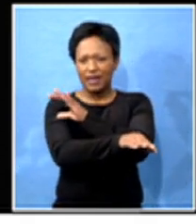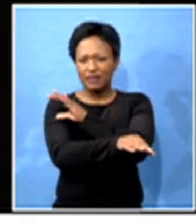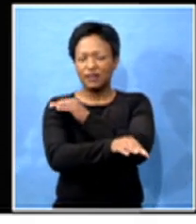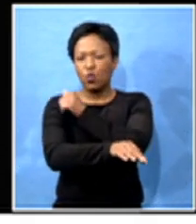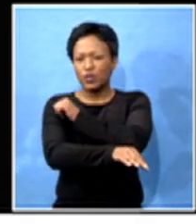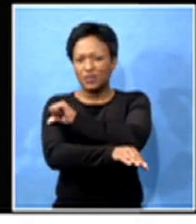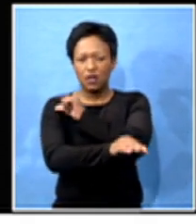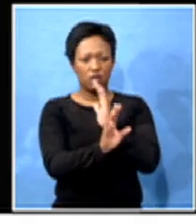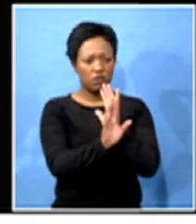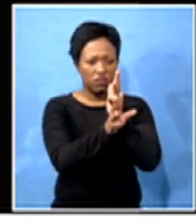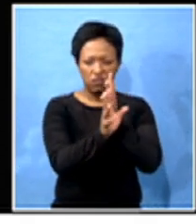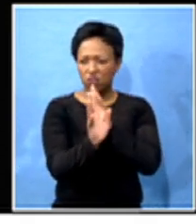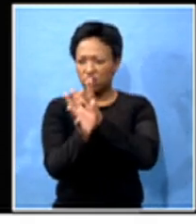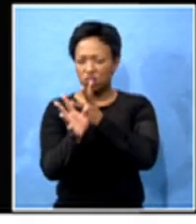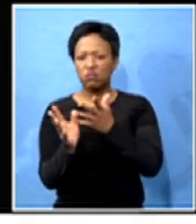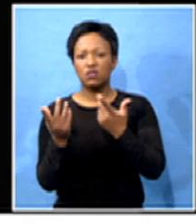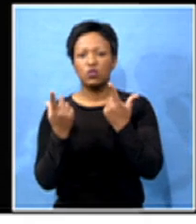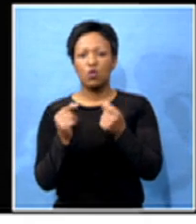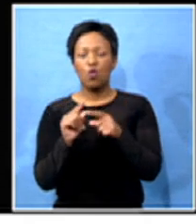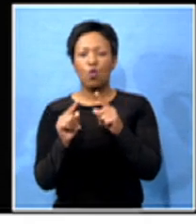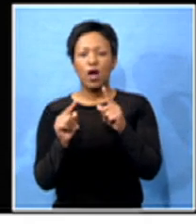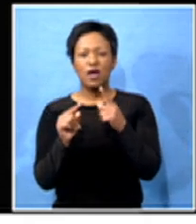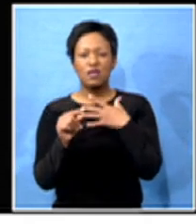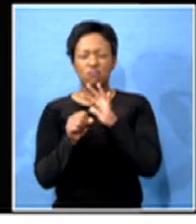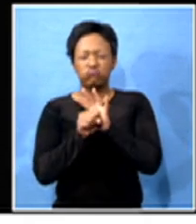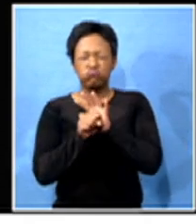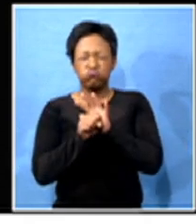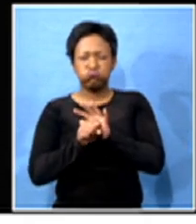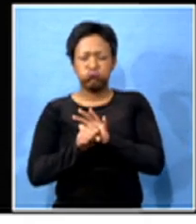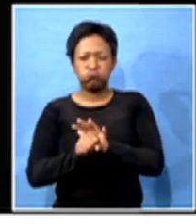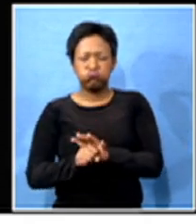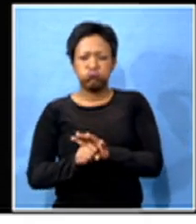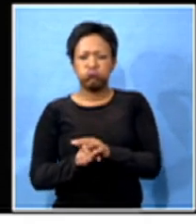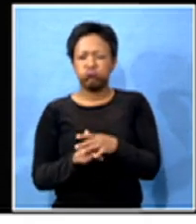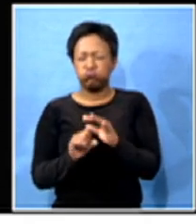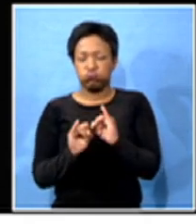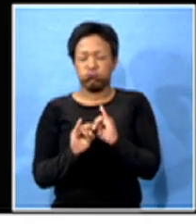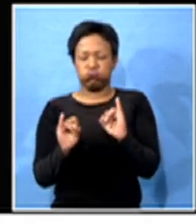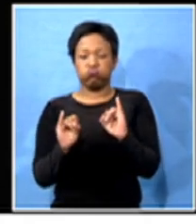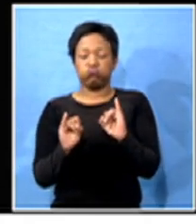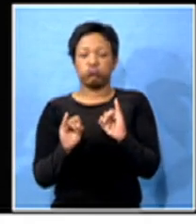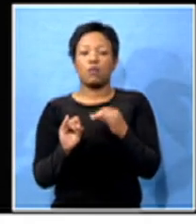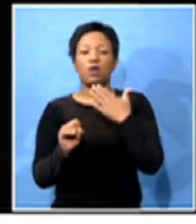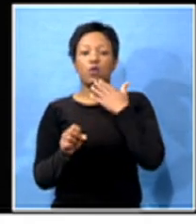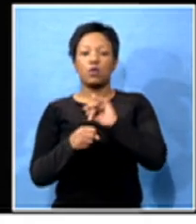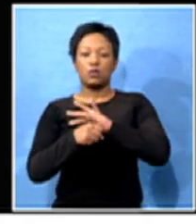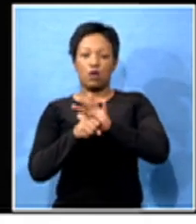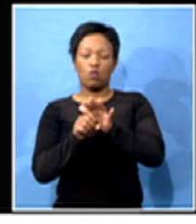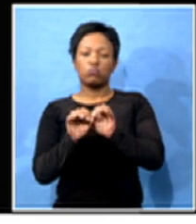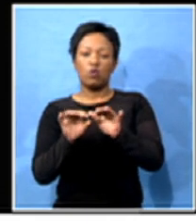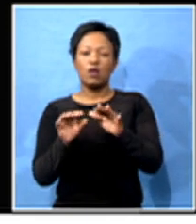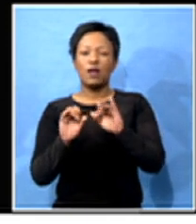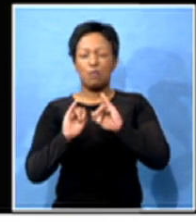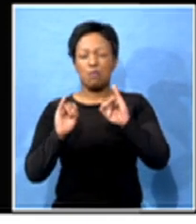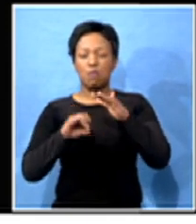to illnesses, and they are being suppressed again by this virus to show that